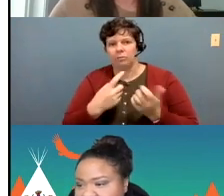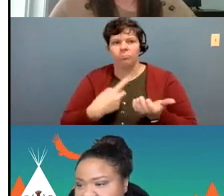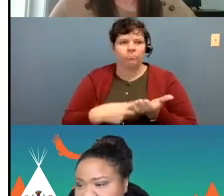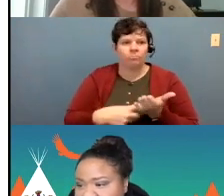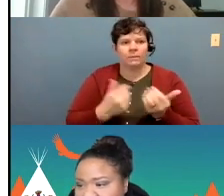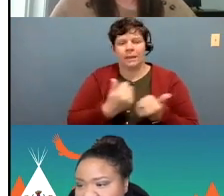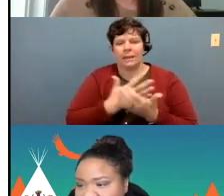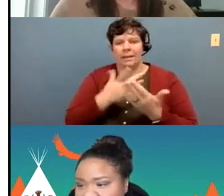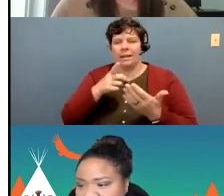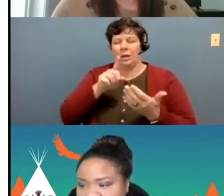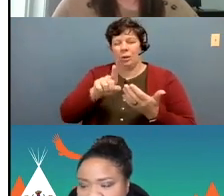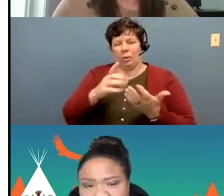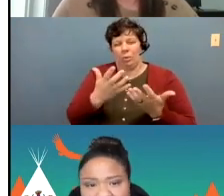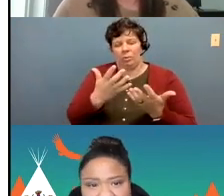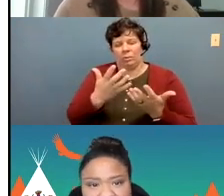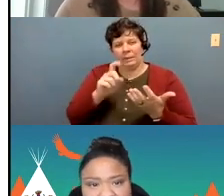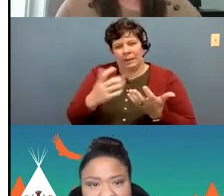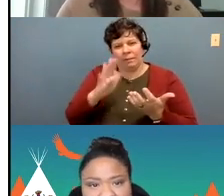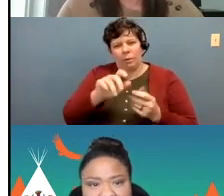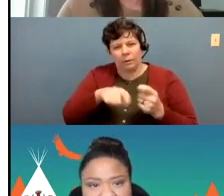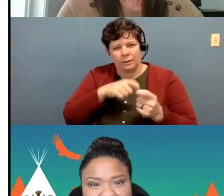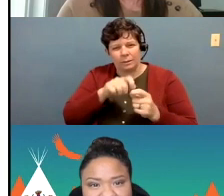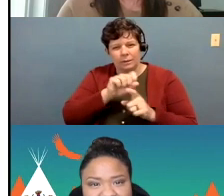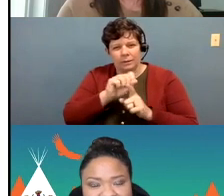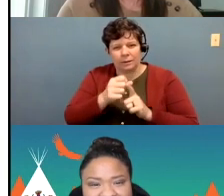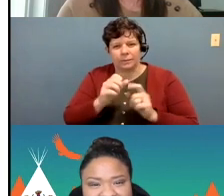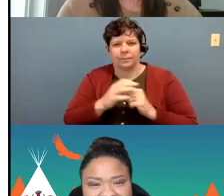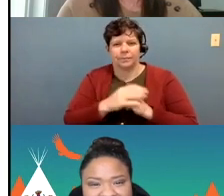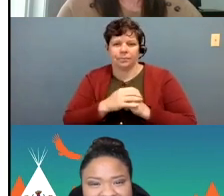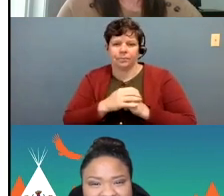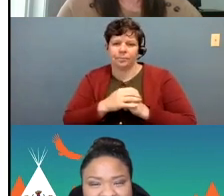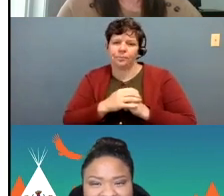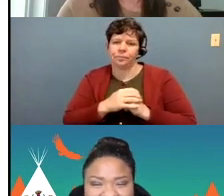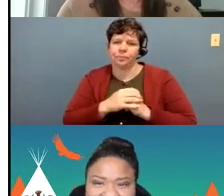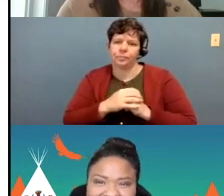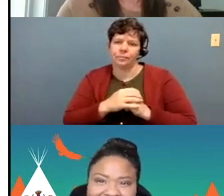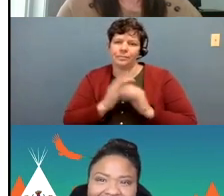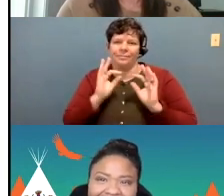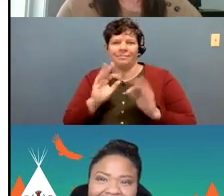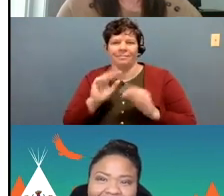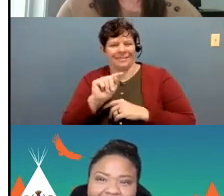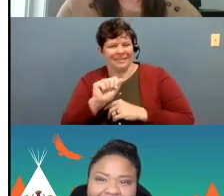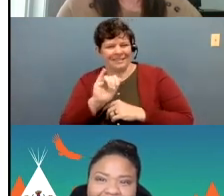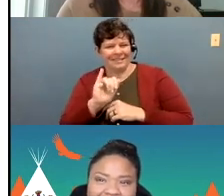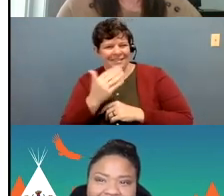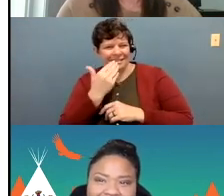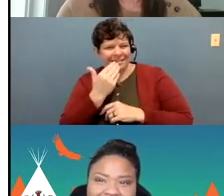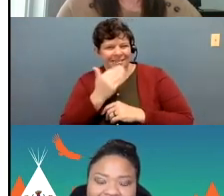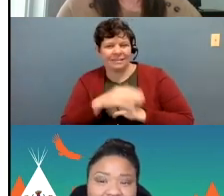your specific case or family member. Okay, great.